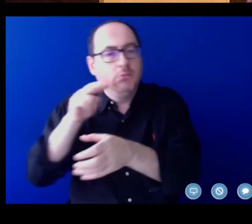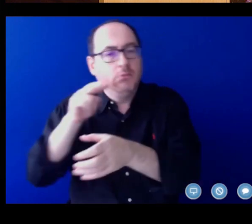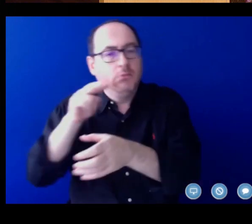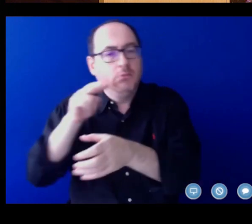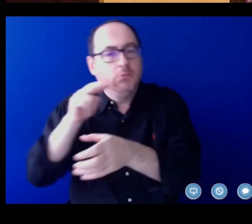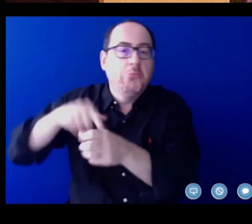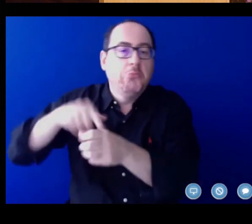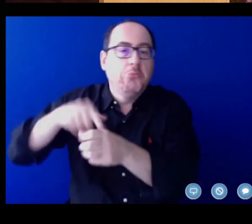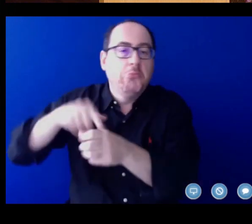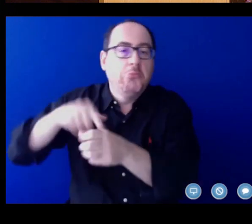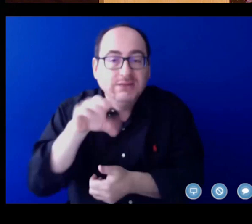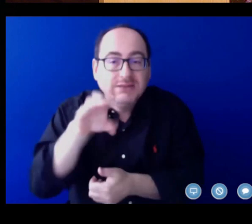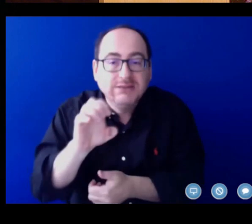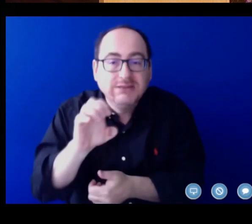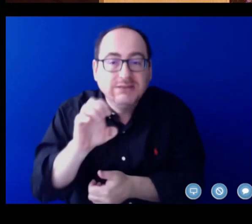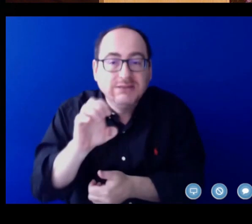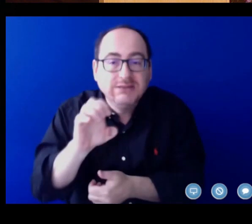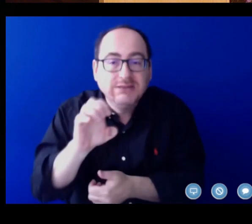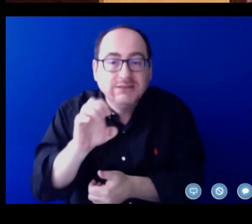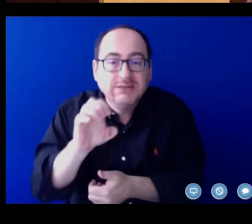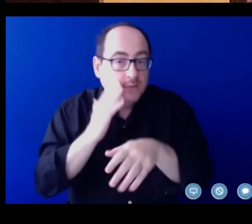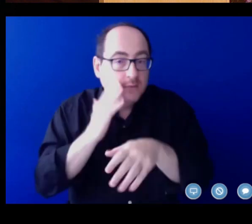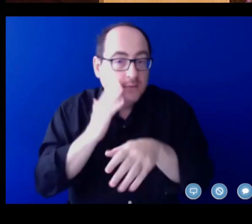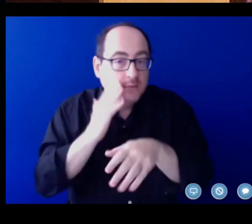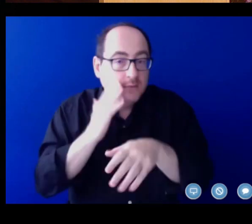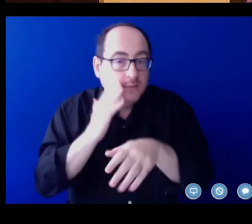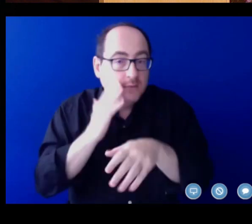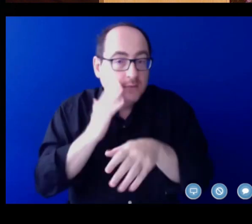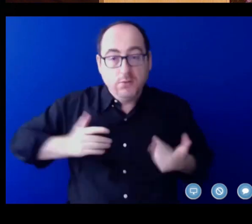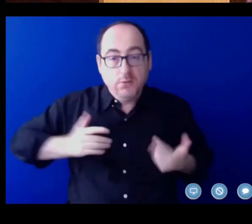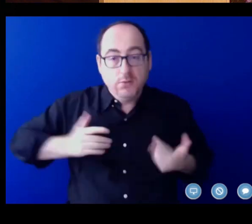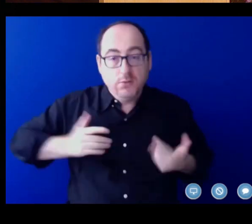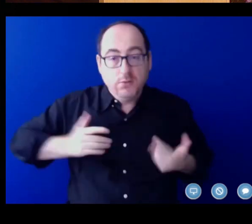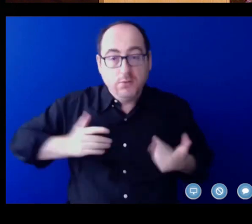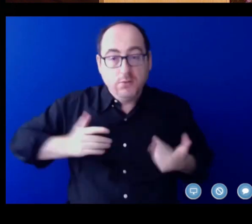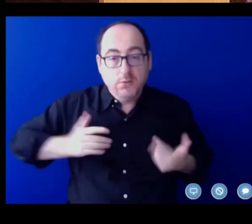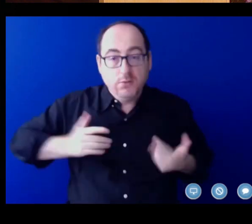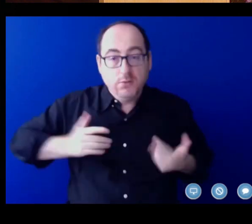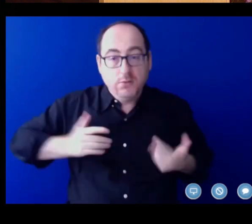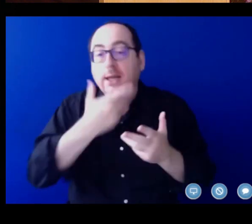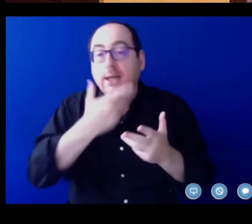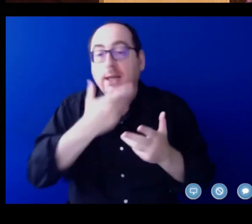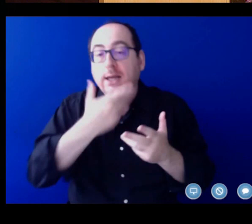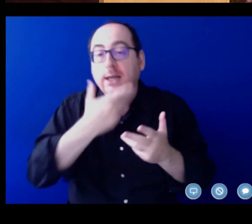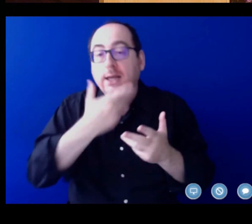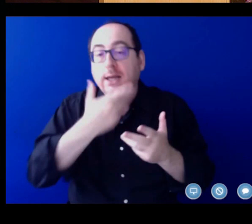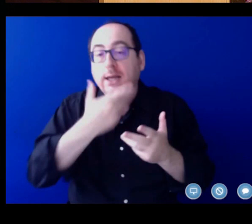refugee adolescent girls, for example, or many other groups that are disadvantaged or marginalised for that matter, we need to examine the